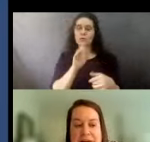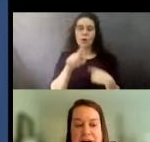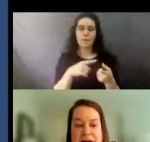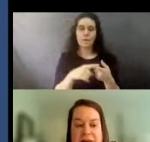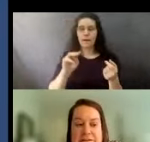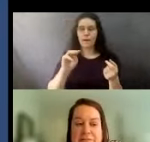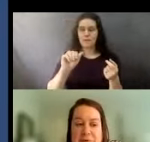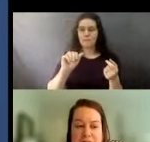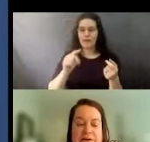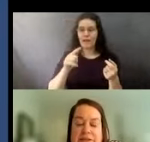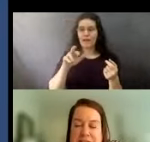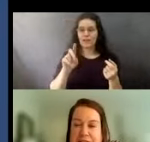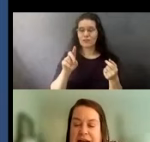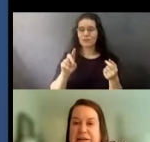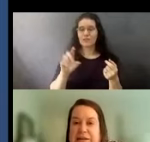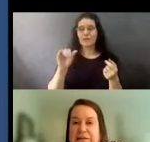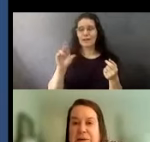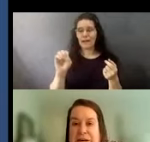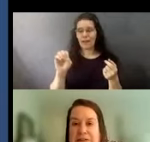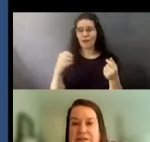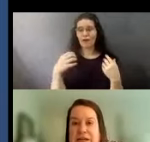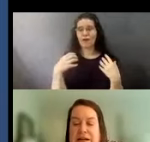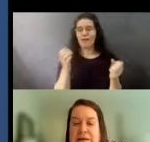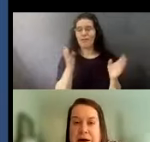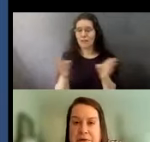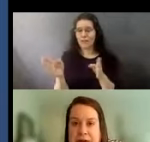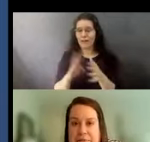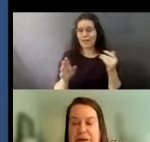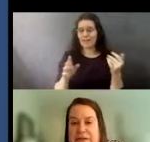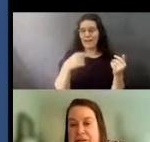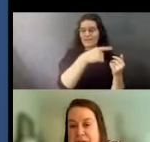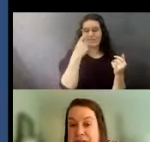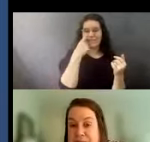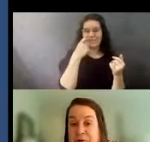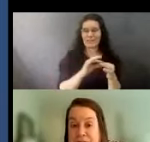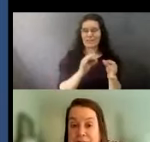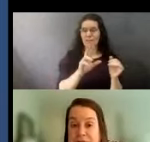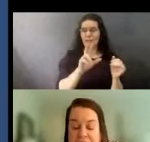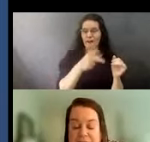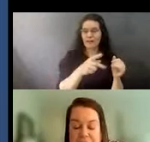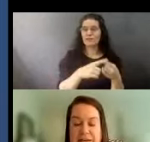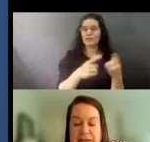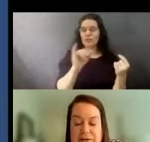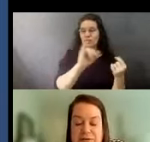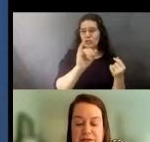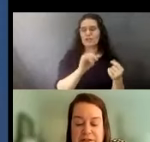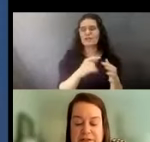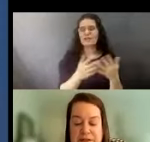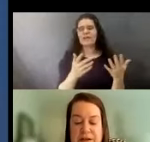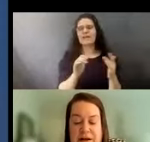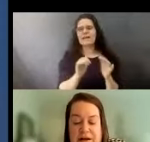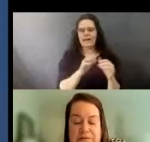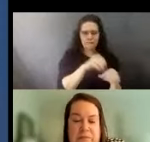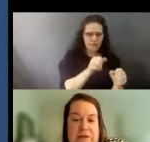plans, supporting, you know, educating your patients and empowering your patients and then supporting them directly in those